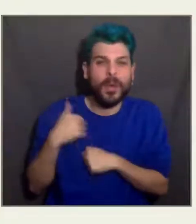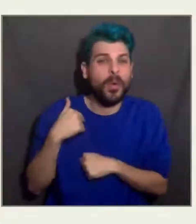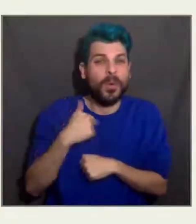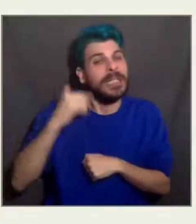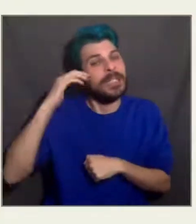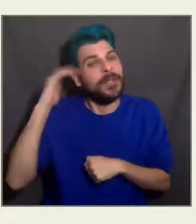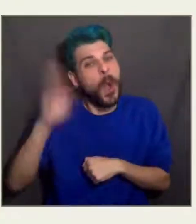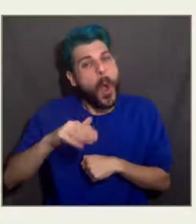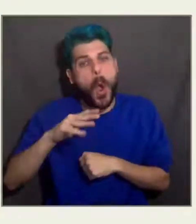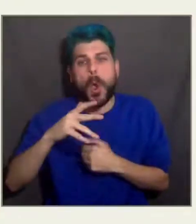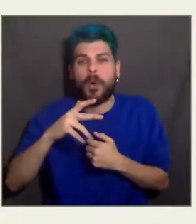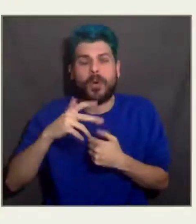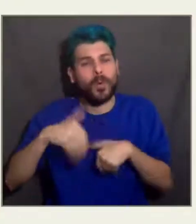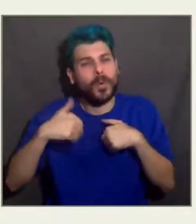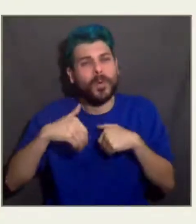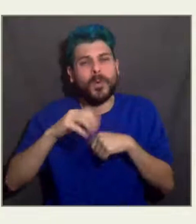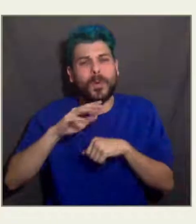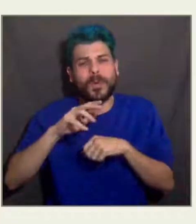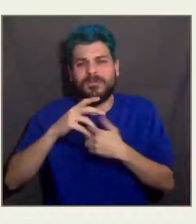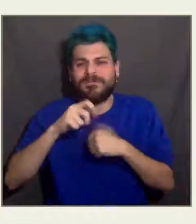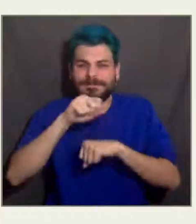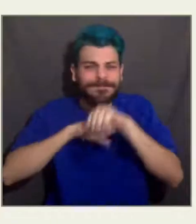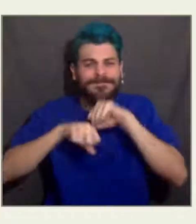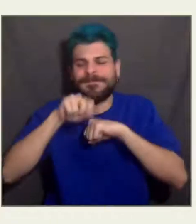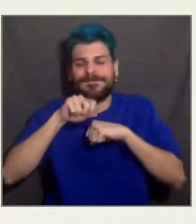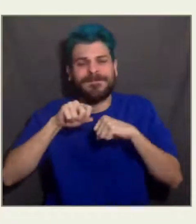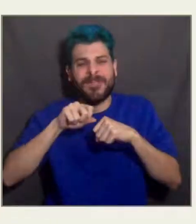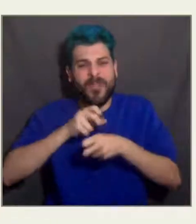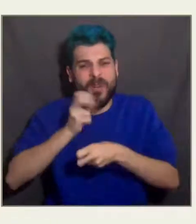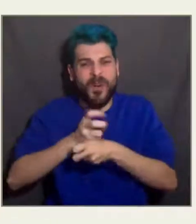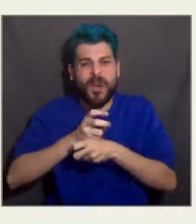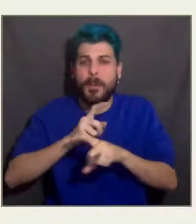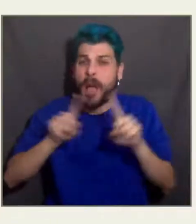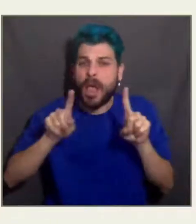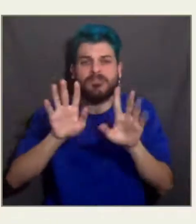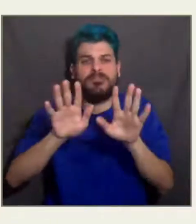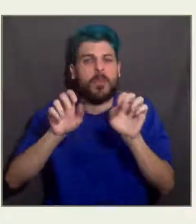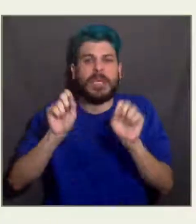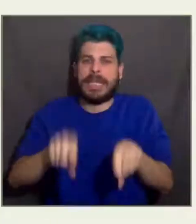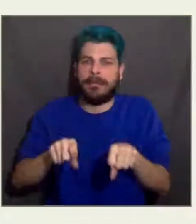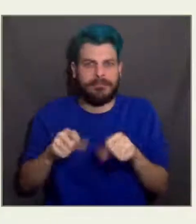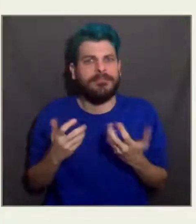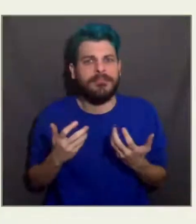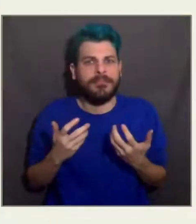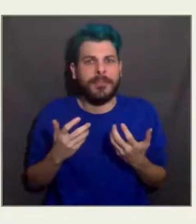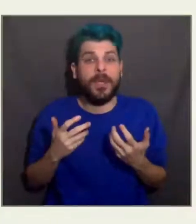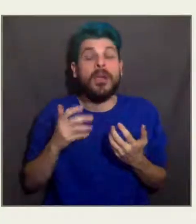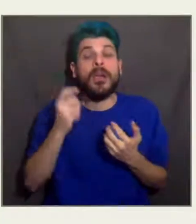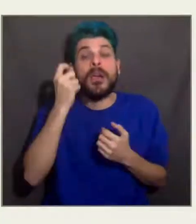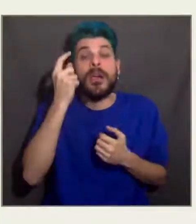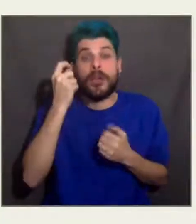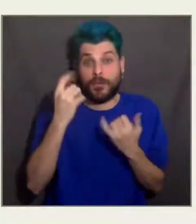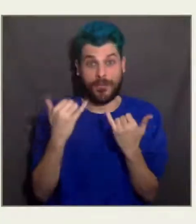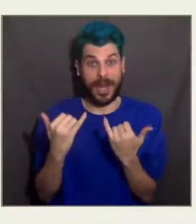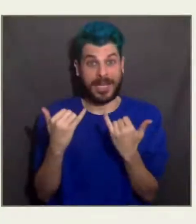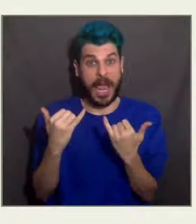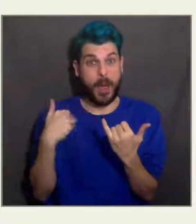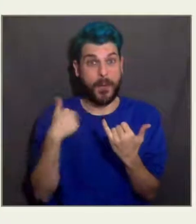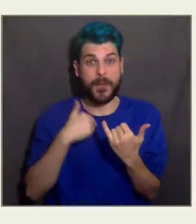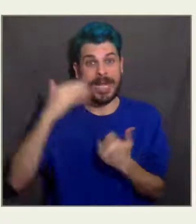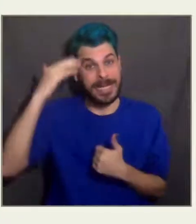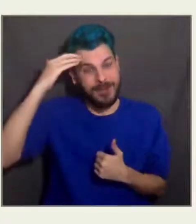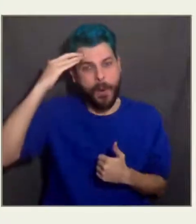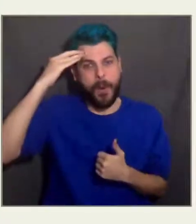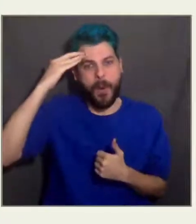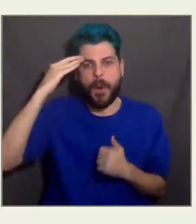because we've already accomplished it for veterans. There are more veterans exiting homelessness than there are veterans